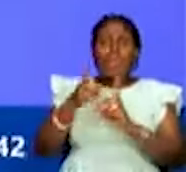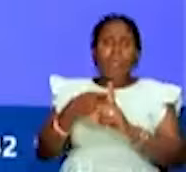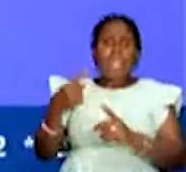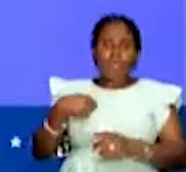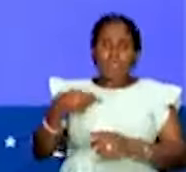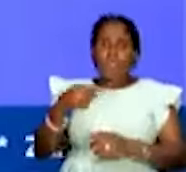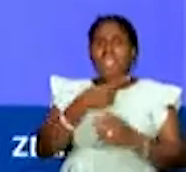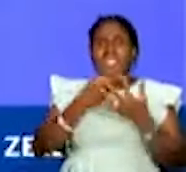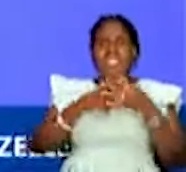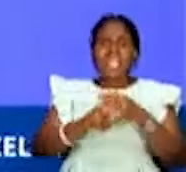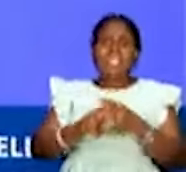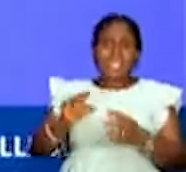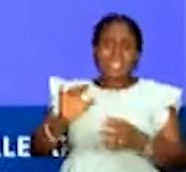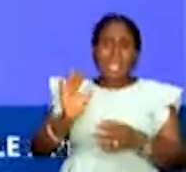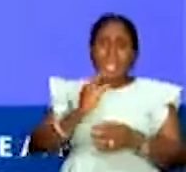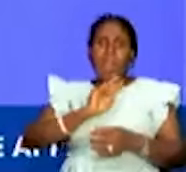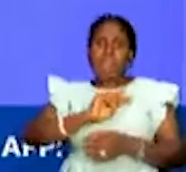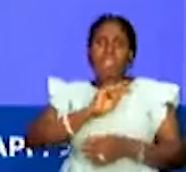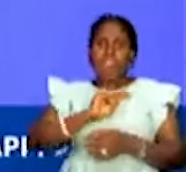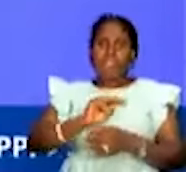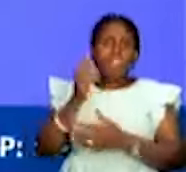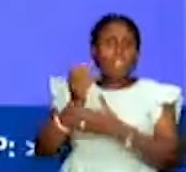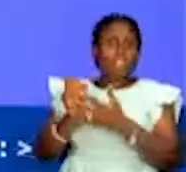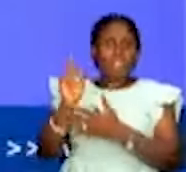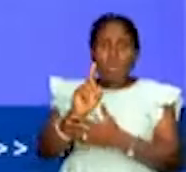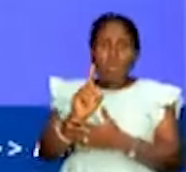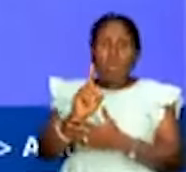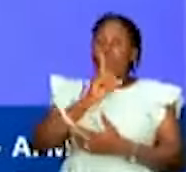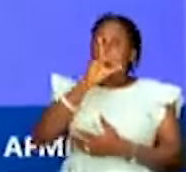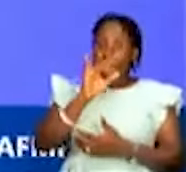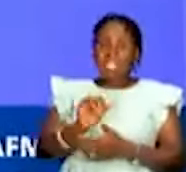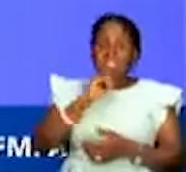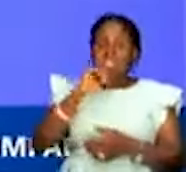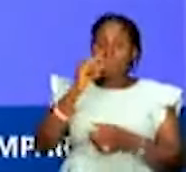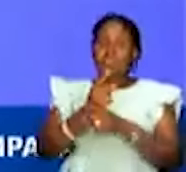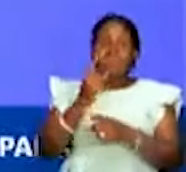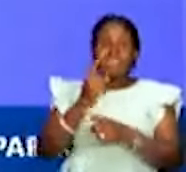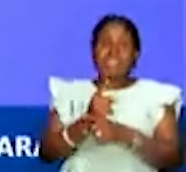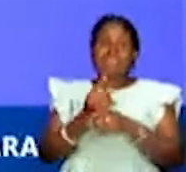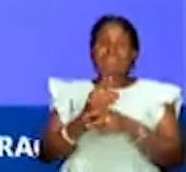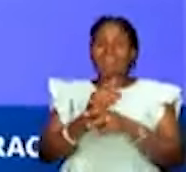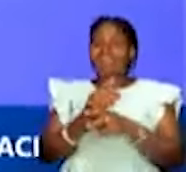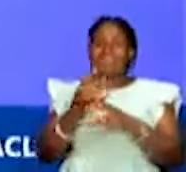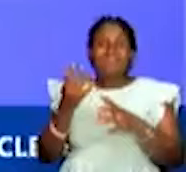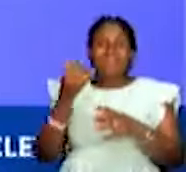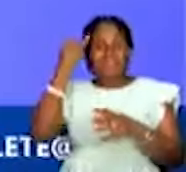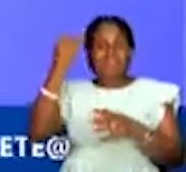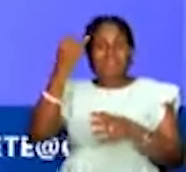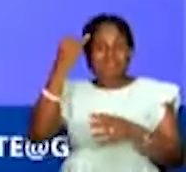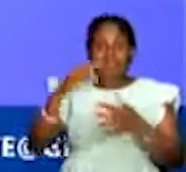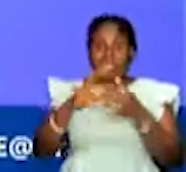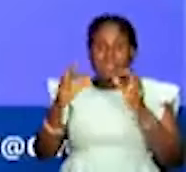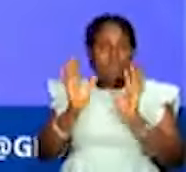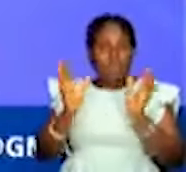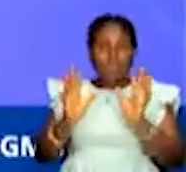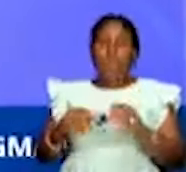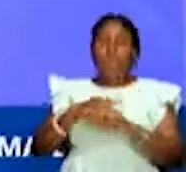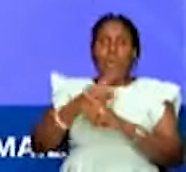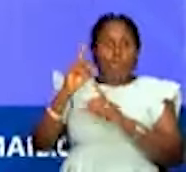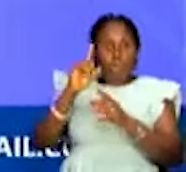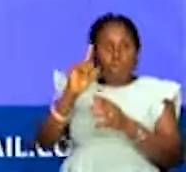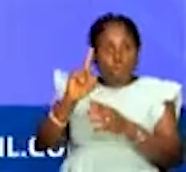when we started our ministry, someone truly, not just an exaggerated story, one of our overflows, they just carried a charm.